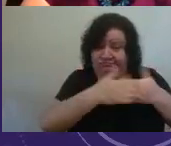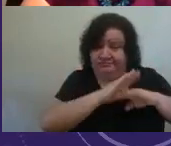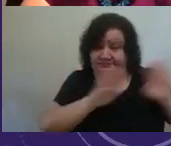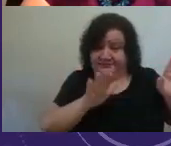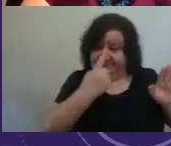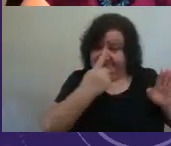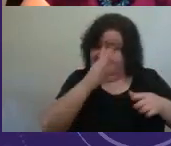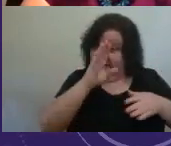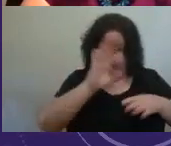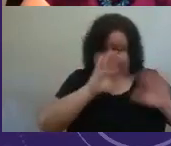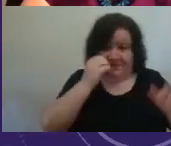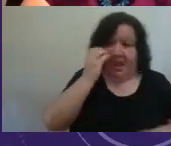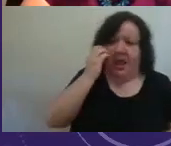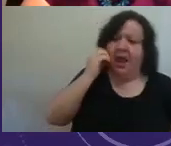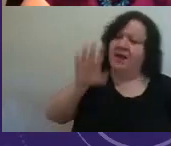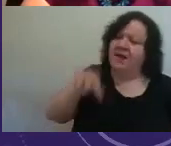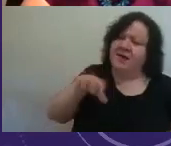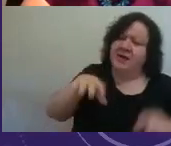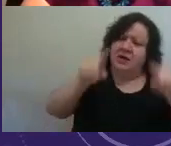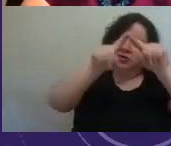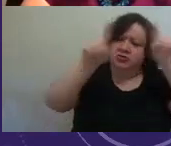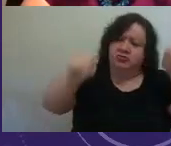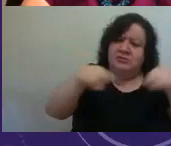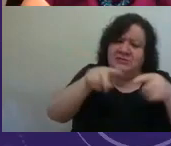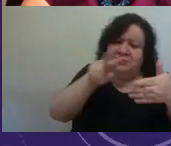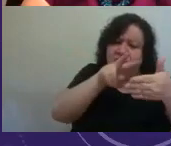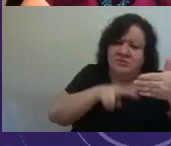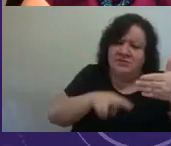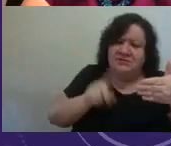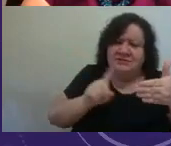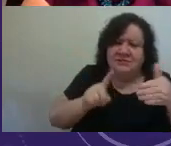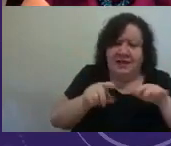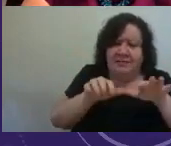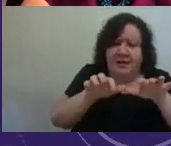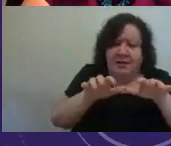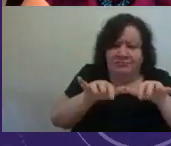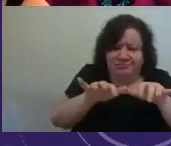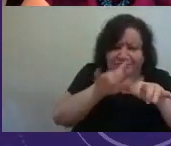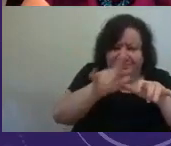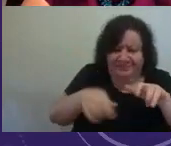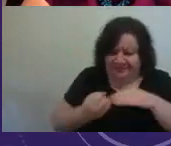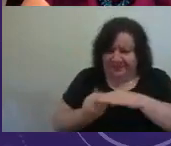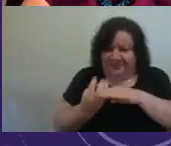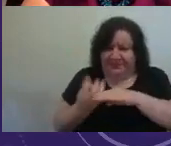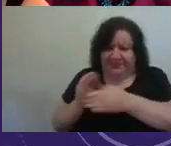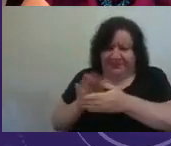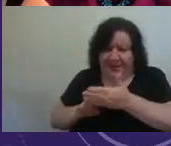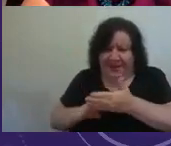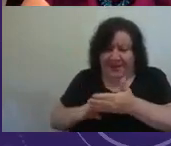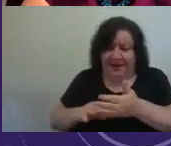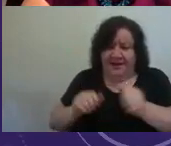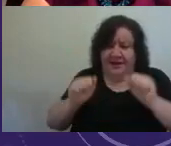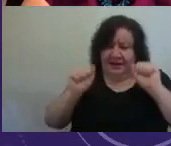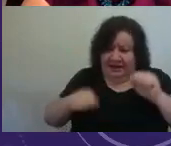description along with the alt text? Or which is read first? Will repeating the text on both not be